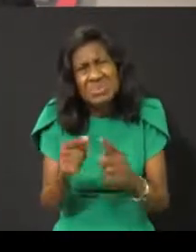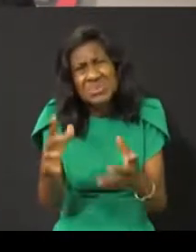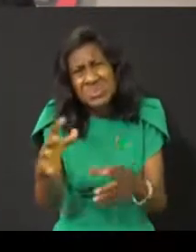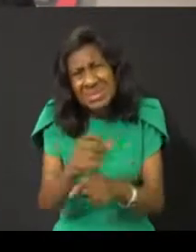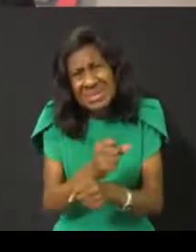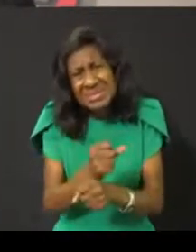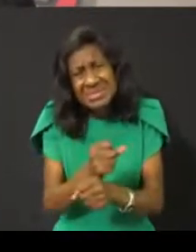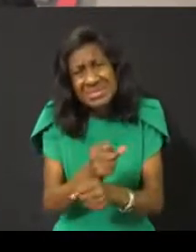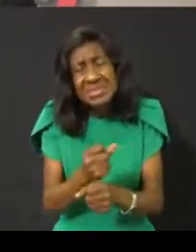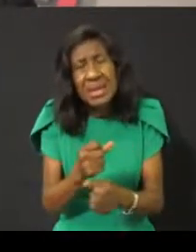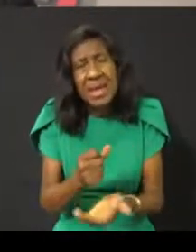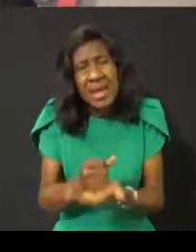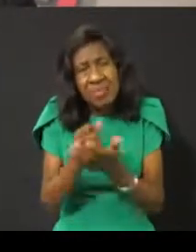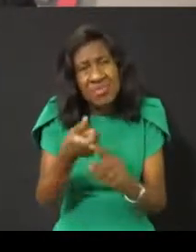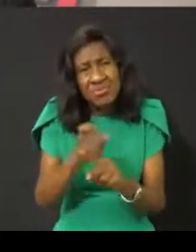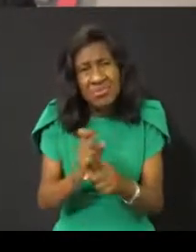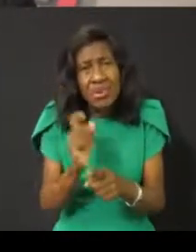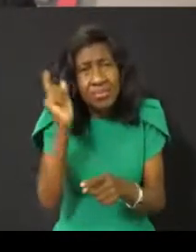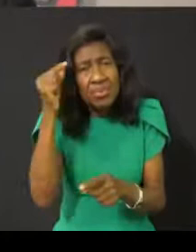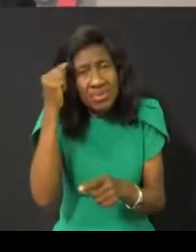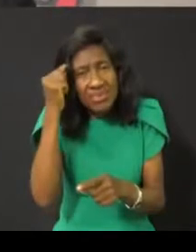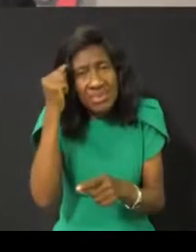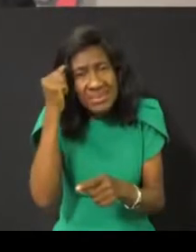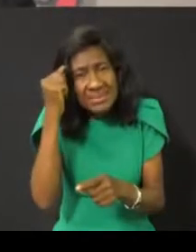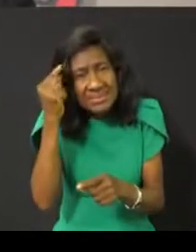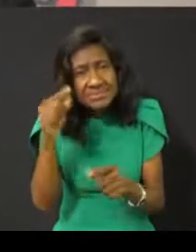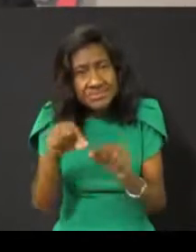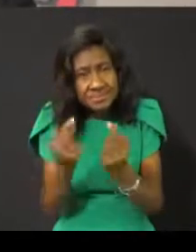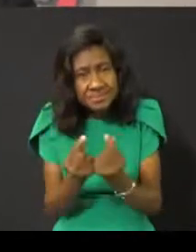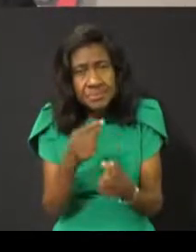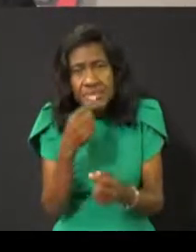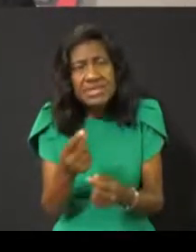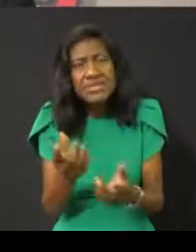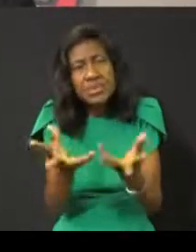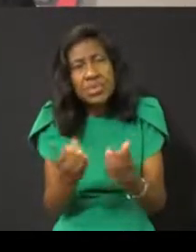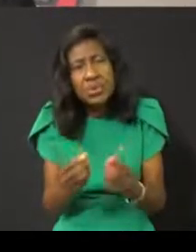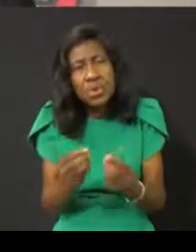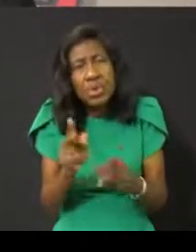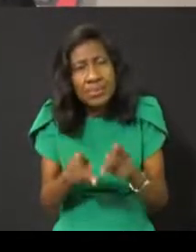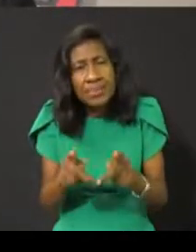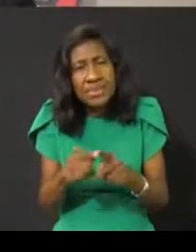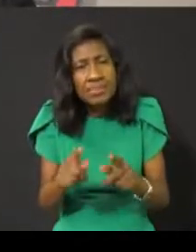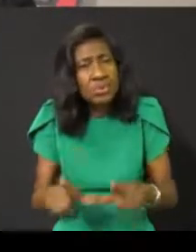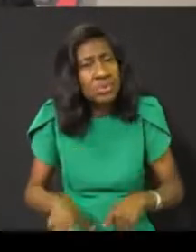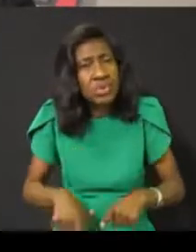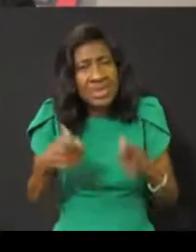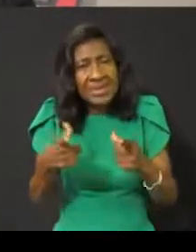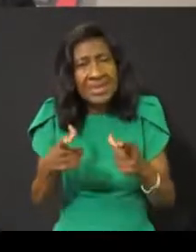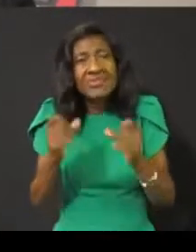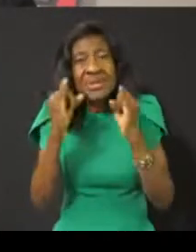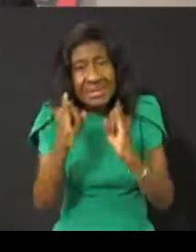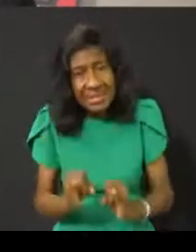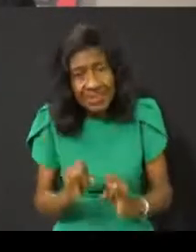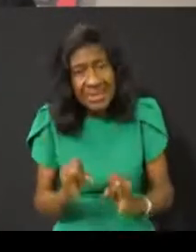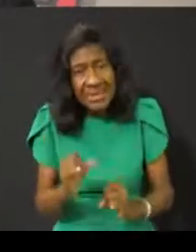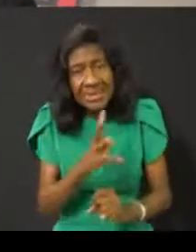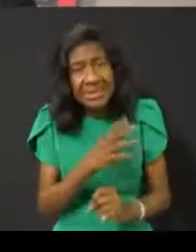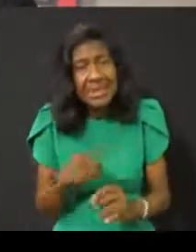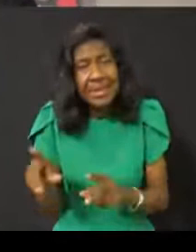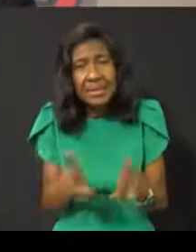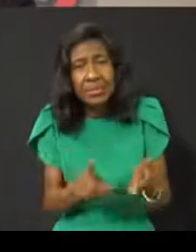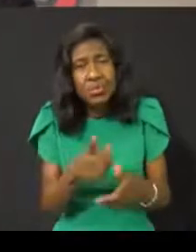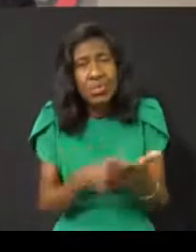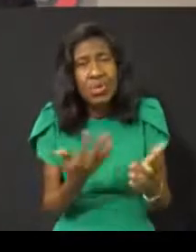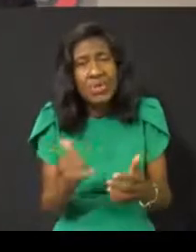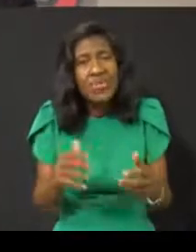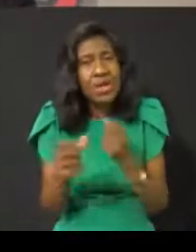want to get you back to living your lives with independence, doing what you love, and being